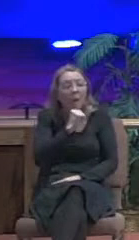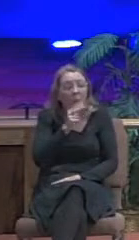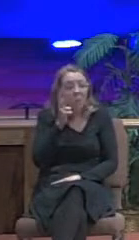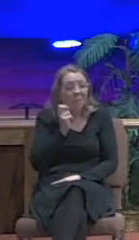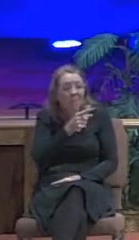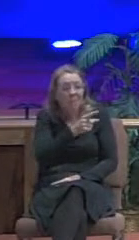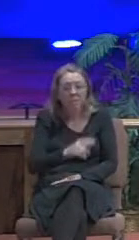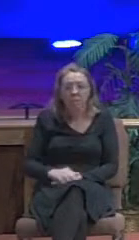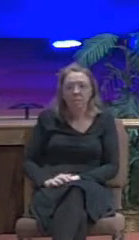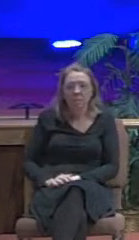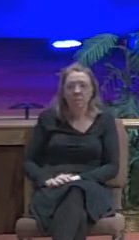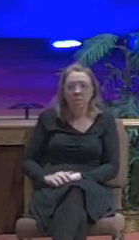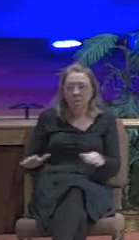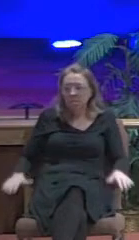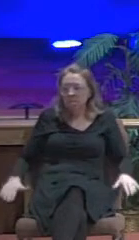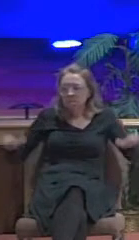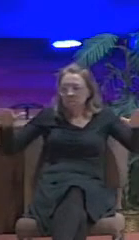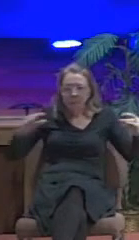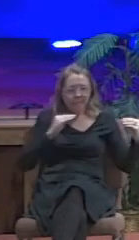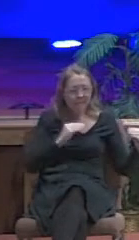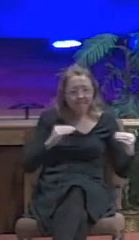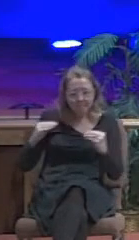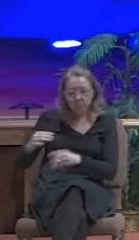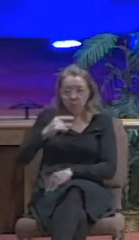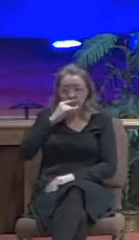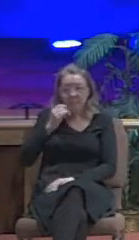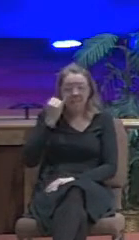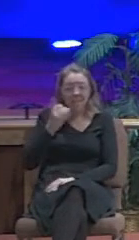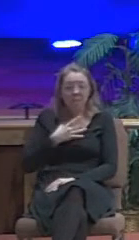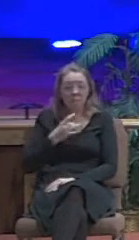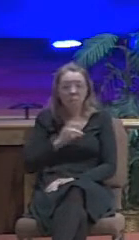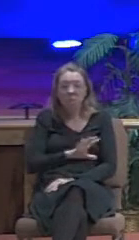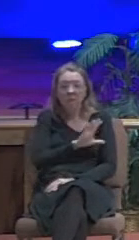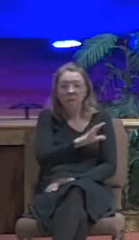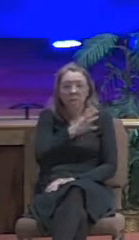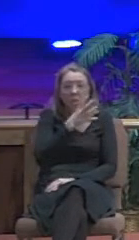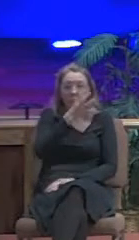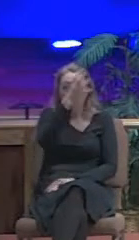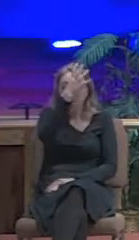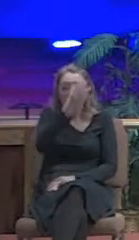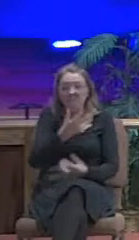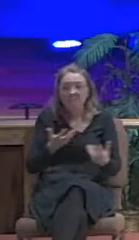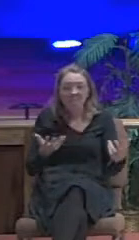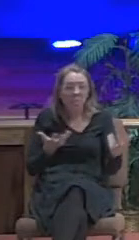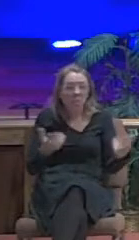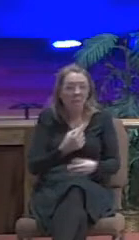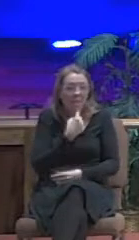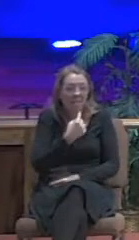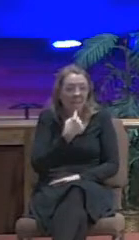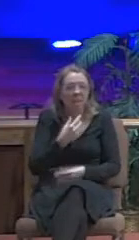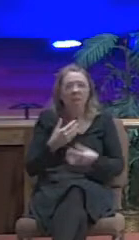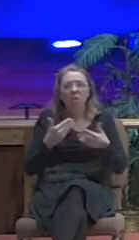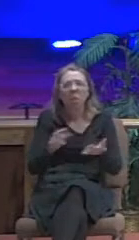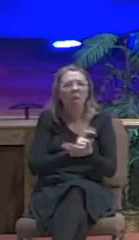to say, if you don't like what your parents have, just do a temper tantrum and your parents will give in to you.